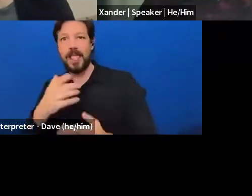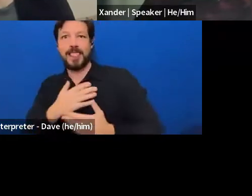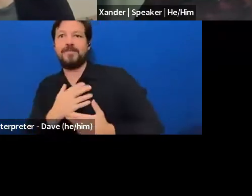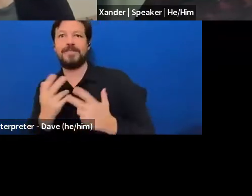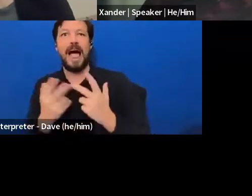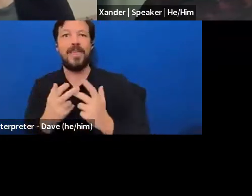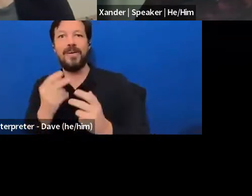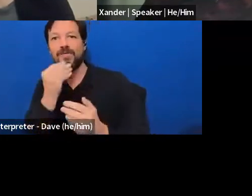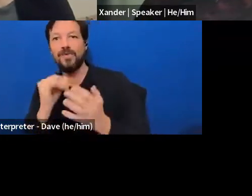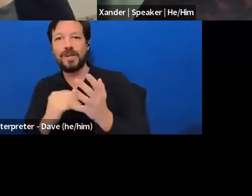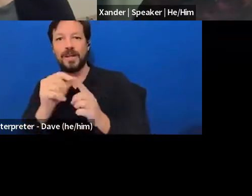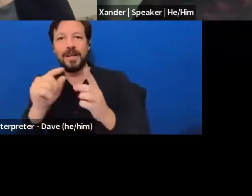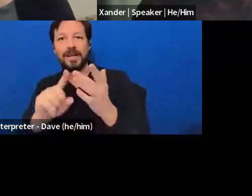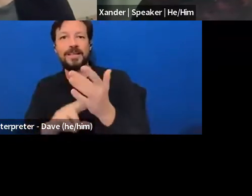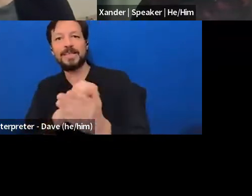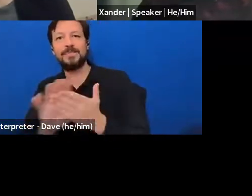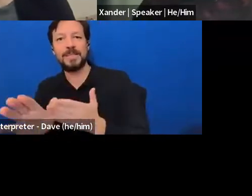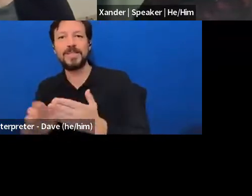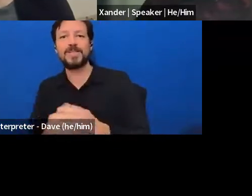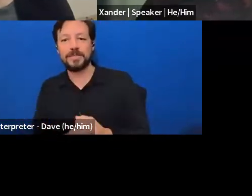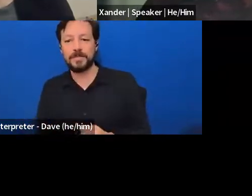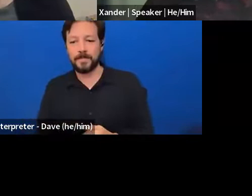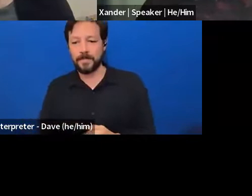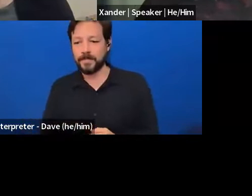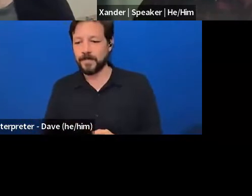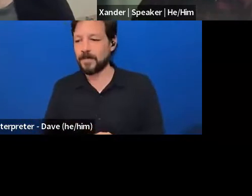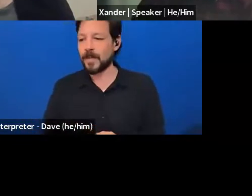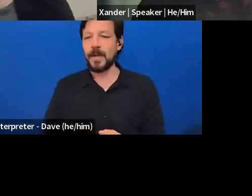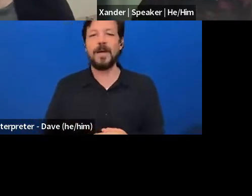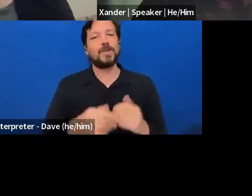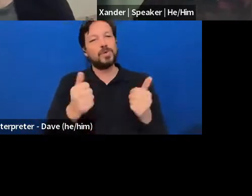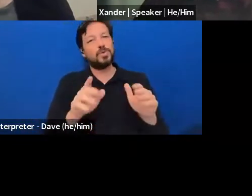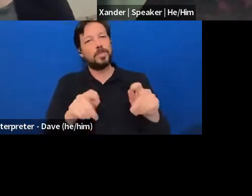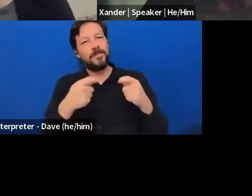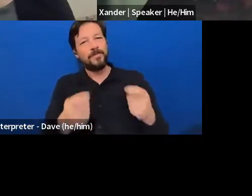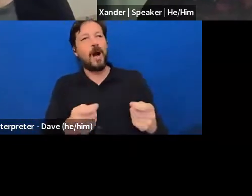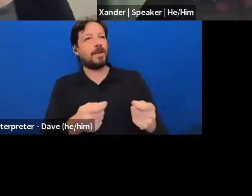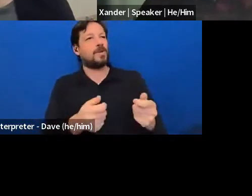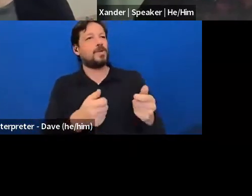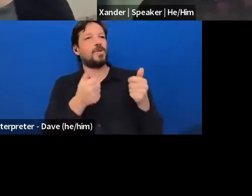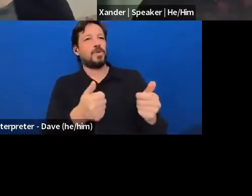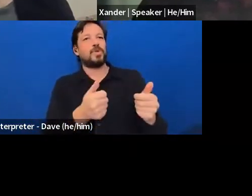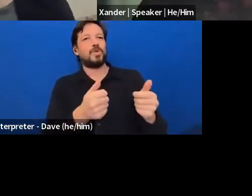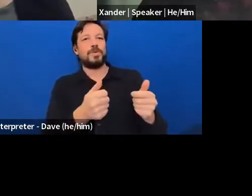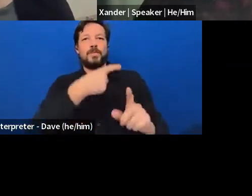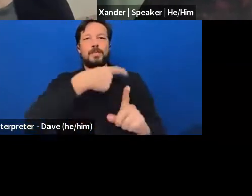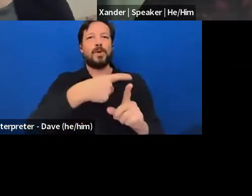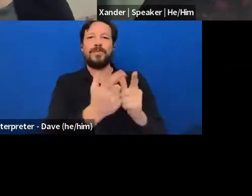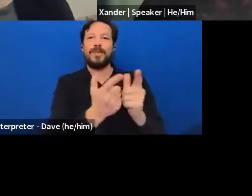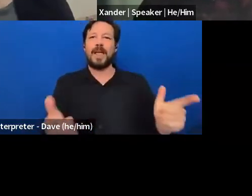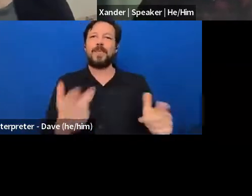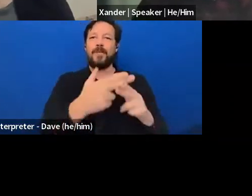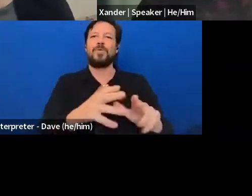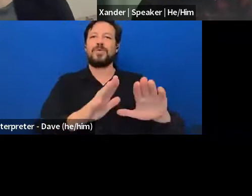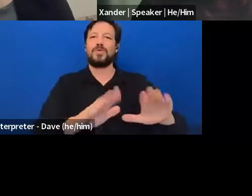how they exist in a space because of the adults providing that introduction and providing that segue for them. So when